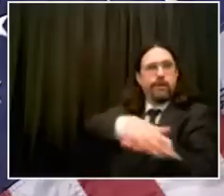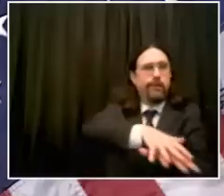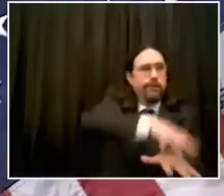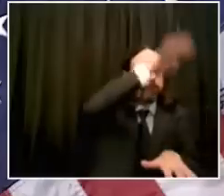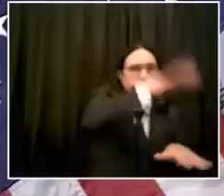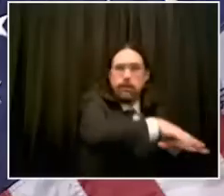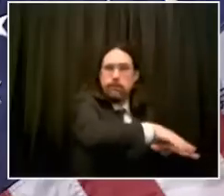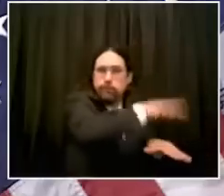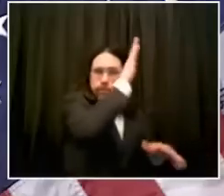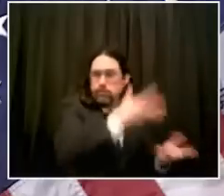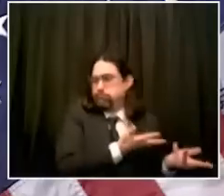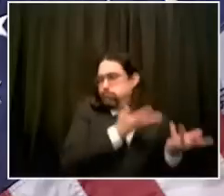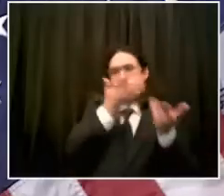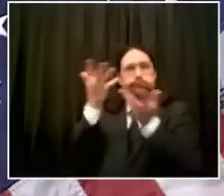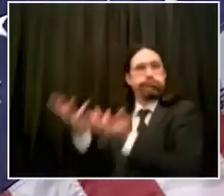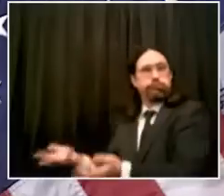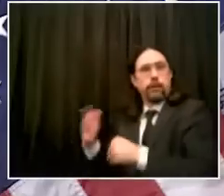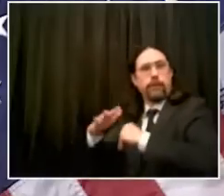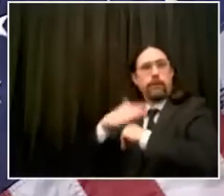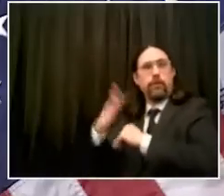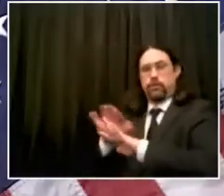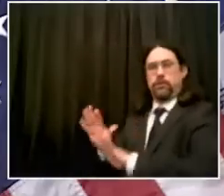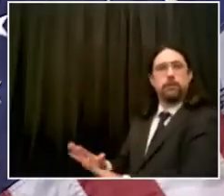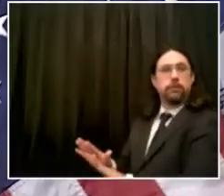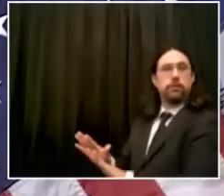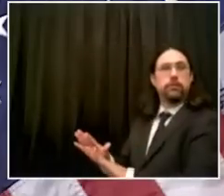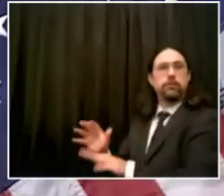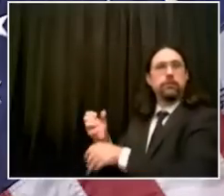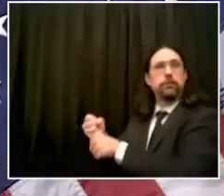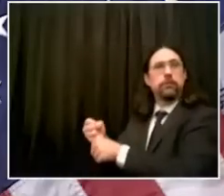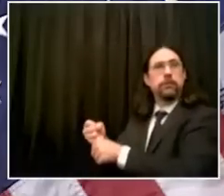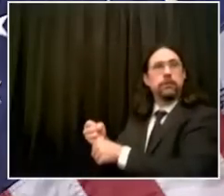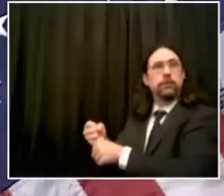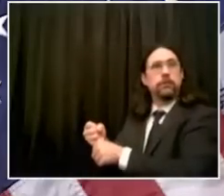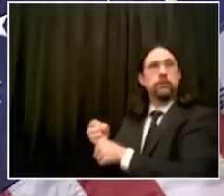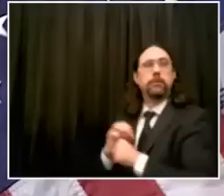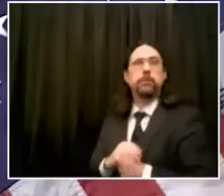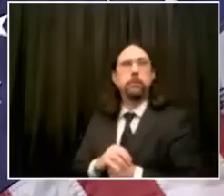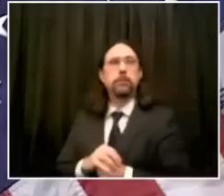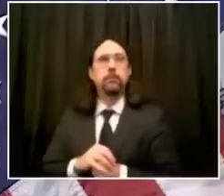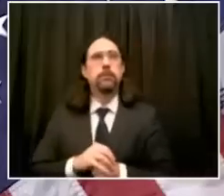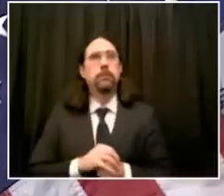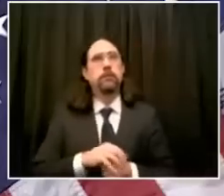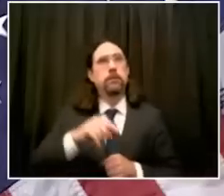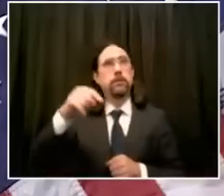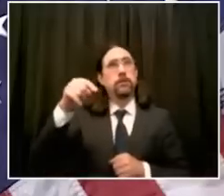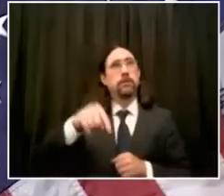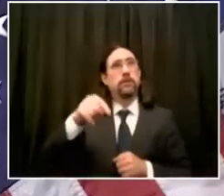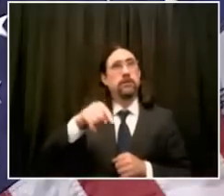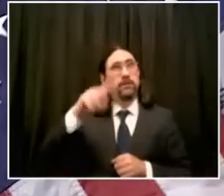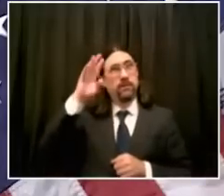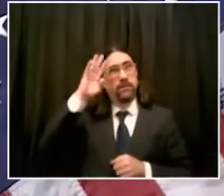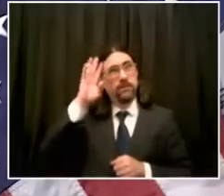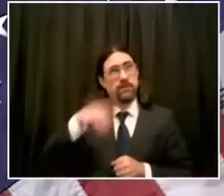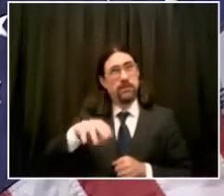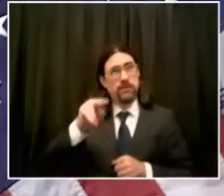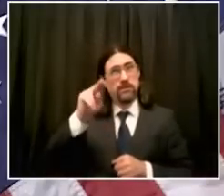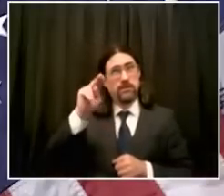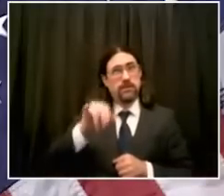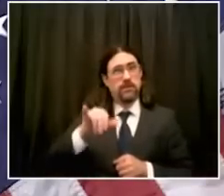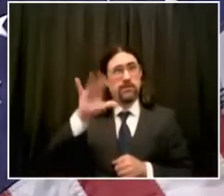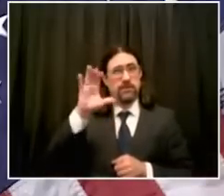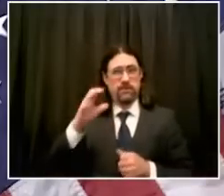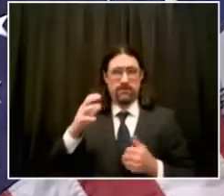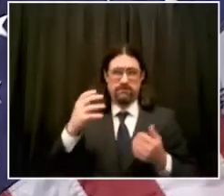you want to walk on the beach, fine, enjoy that, but no swimming, no